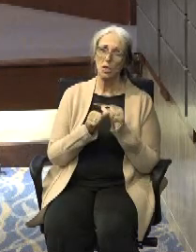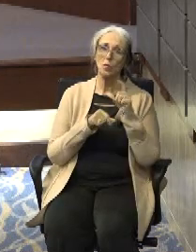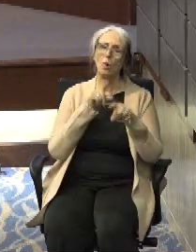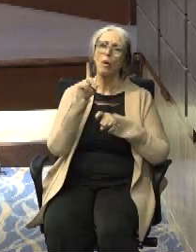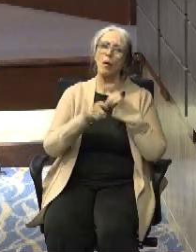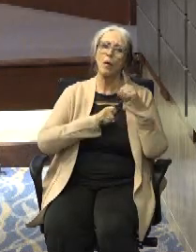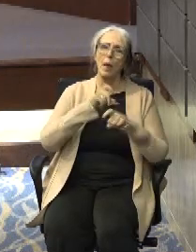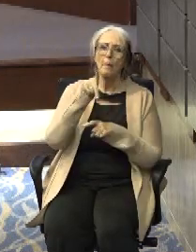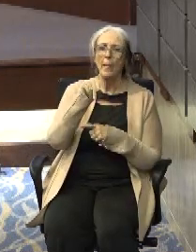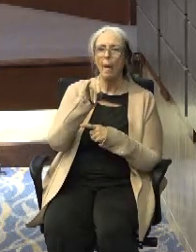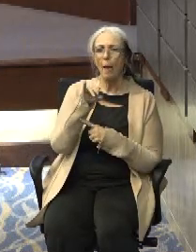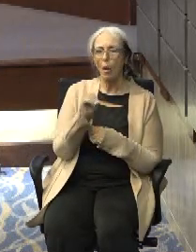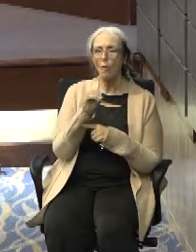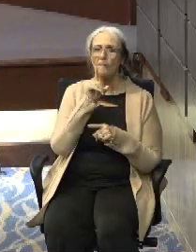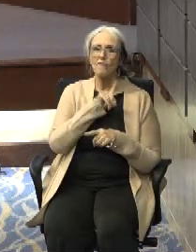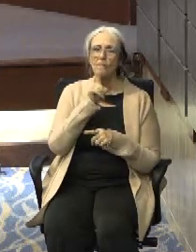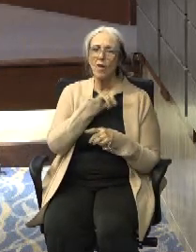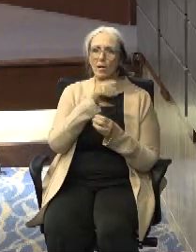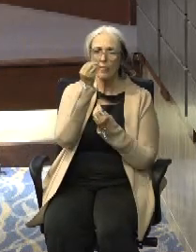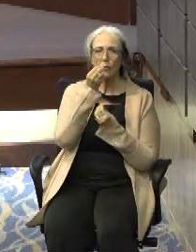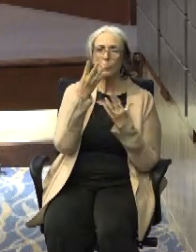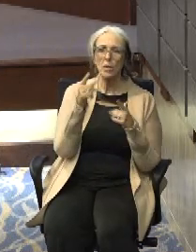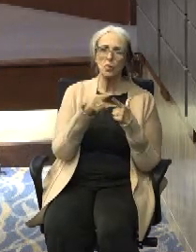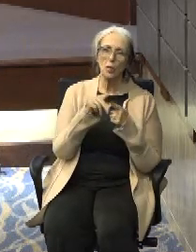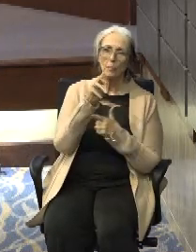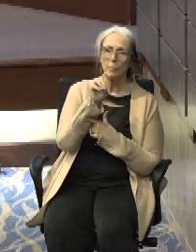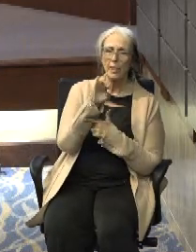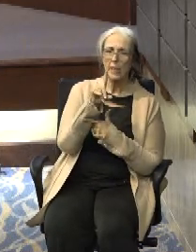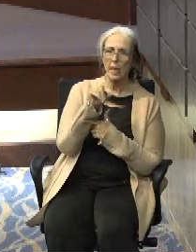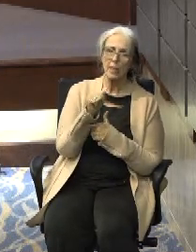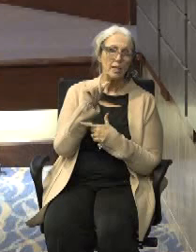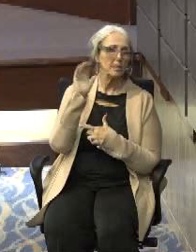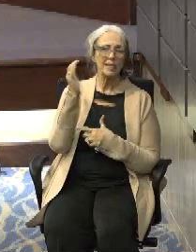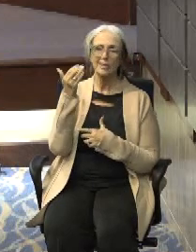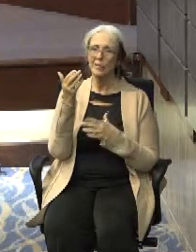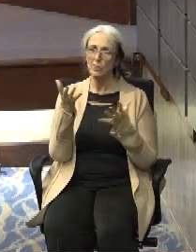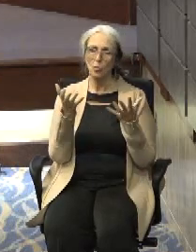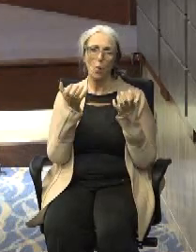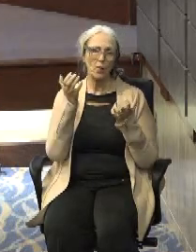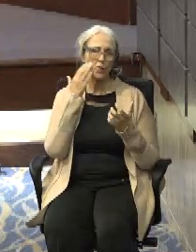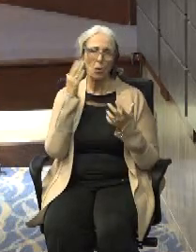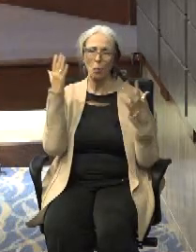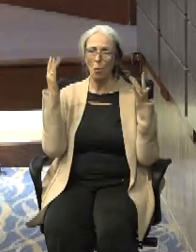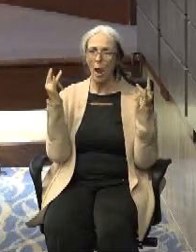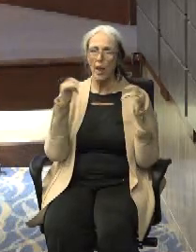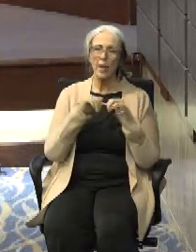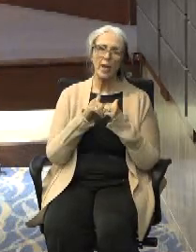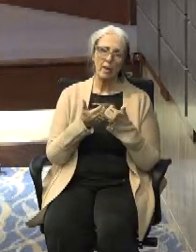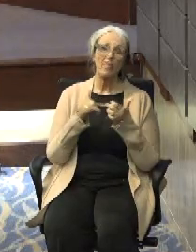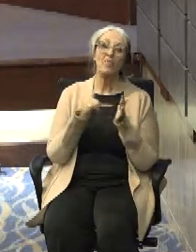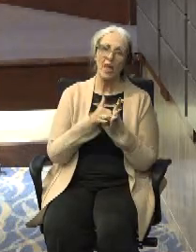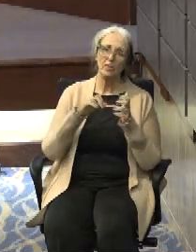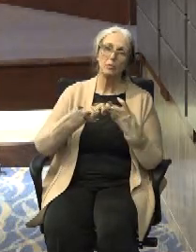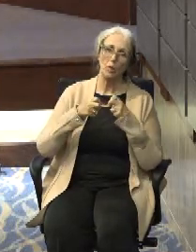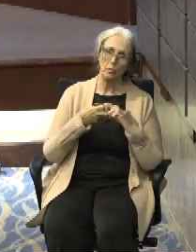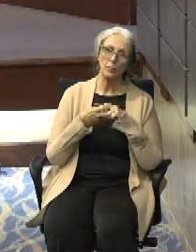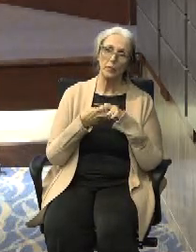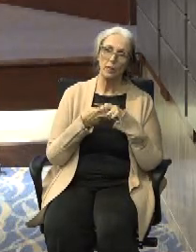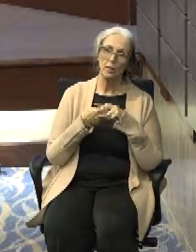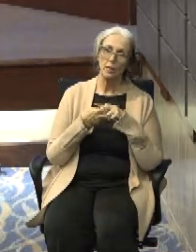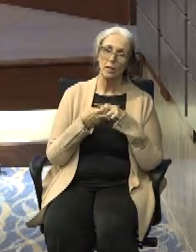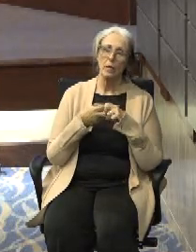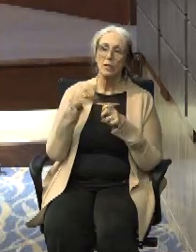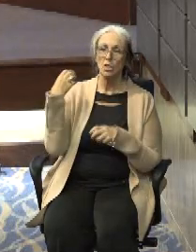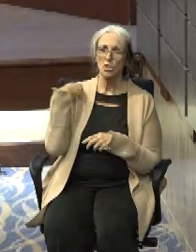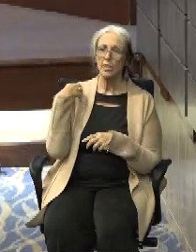fact that her PIO gave false information to the media, and that she didn't seem to want to find out why and how. That's a problem.